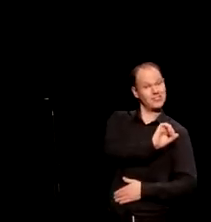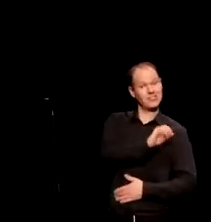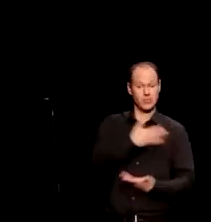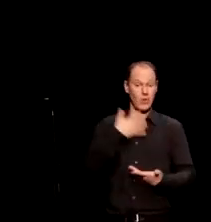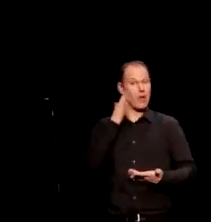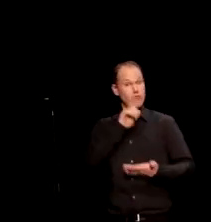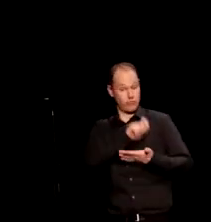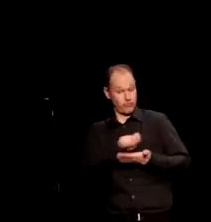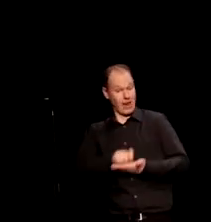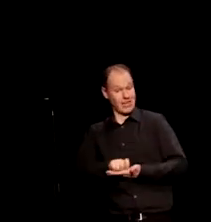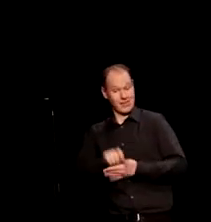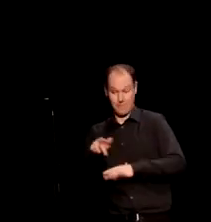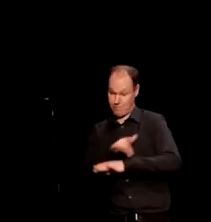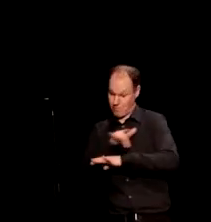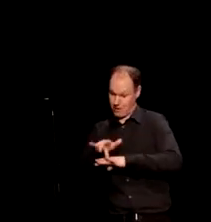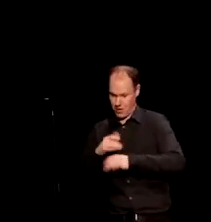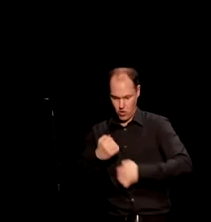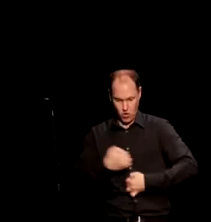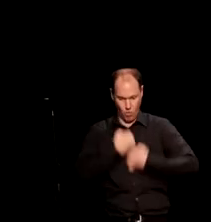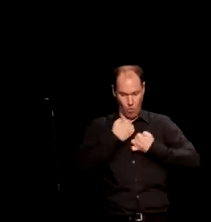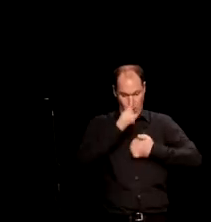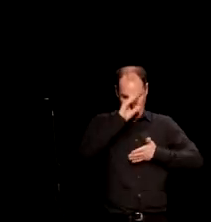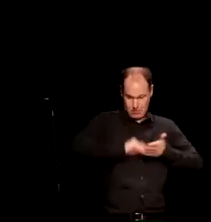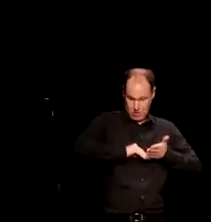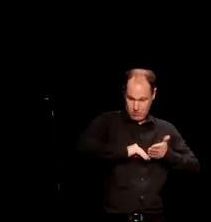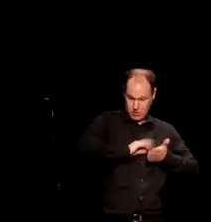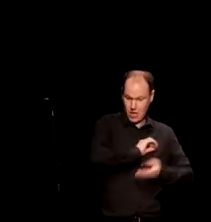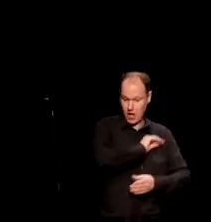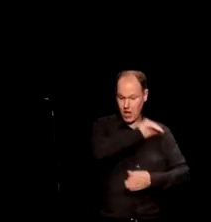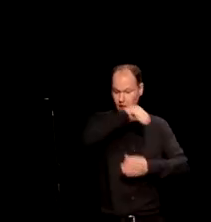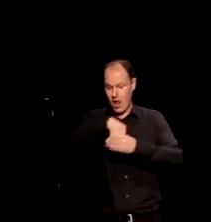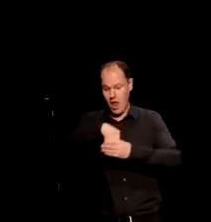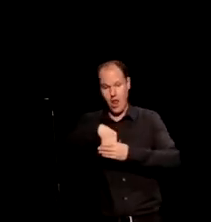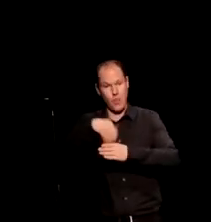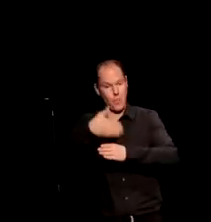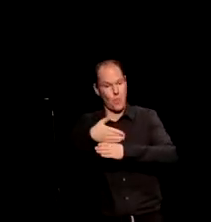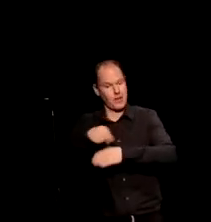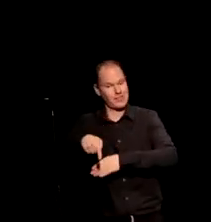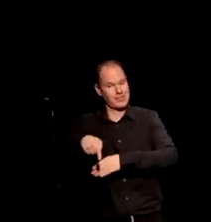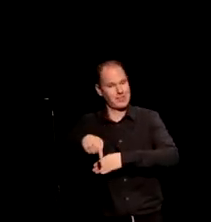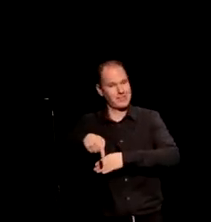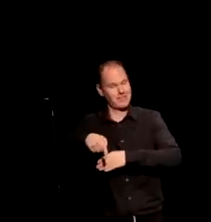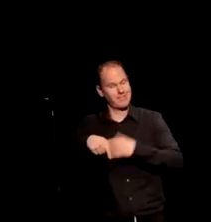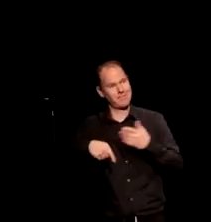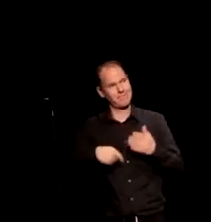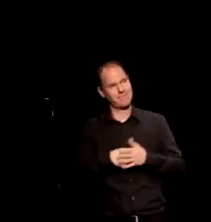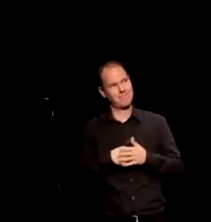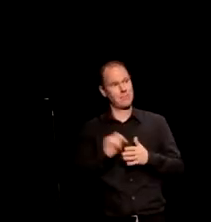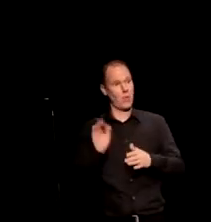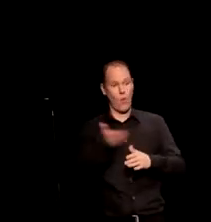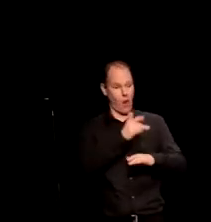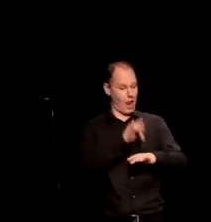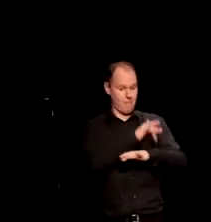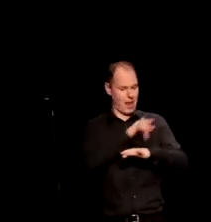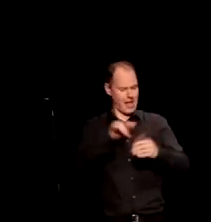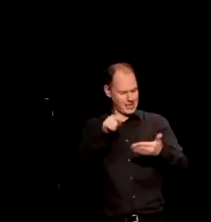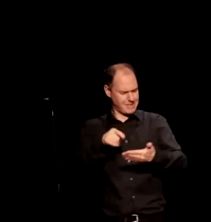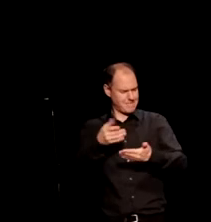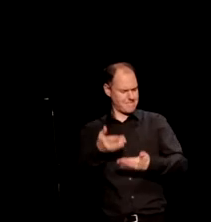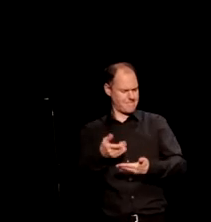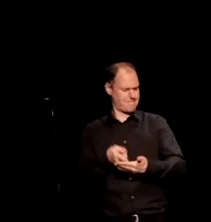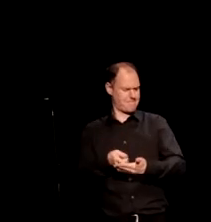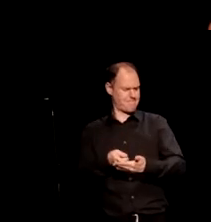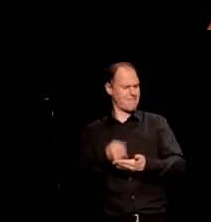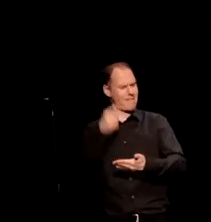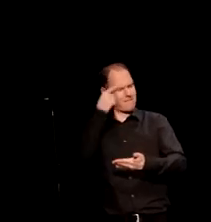experiences go into your work. And I think sitting all of these plays within a wider context of who